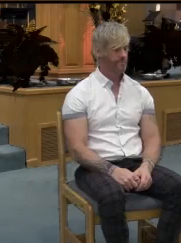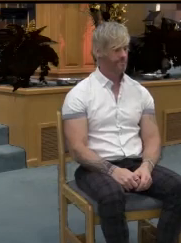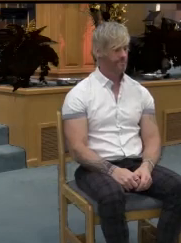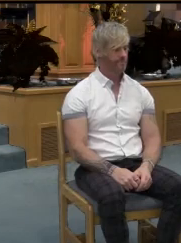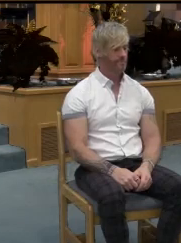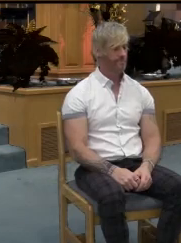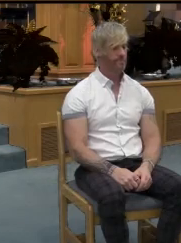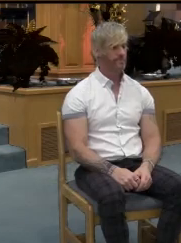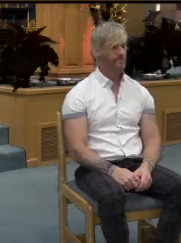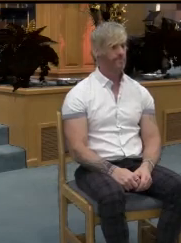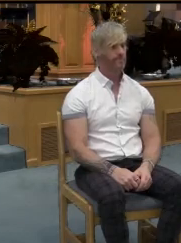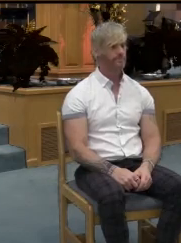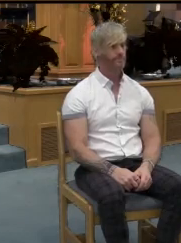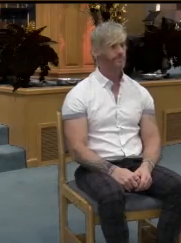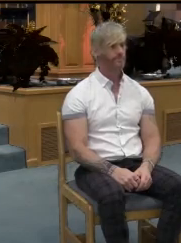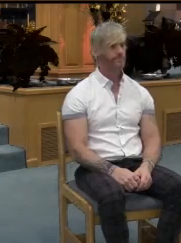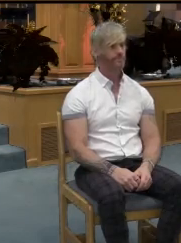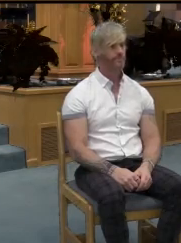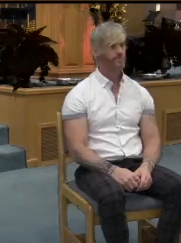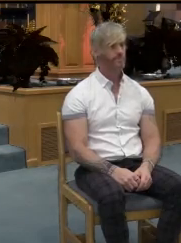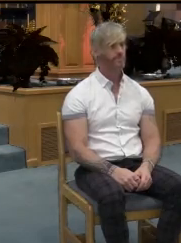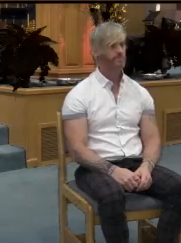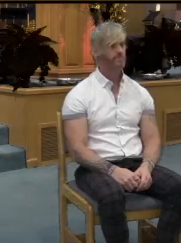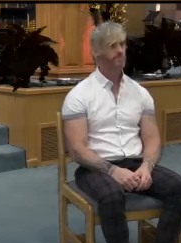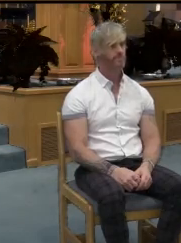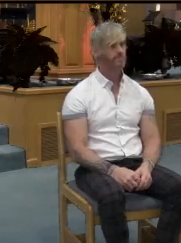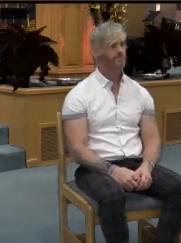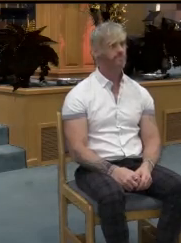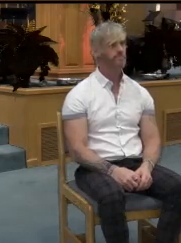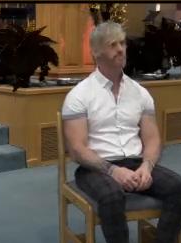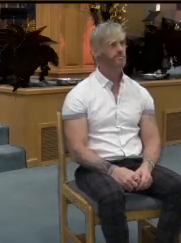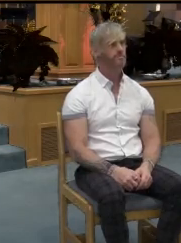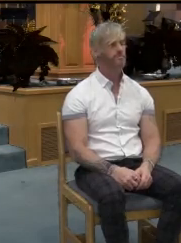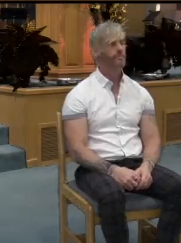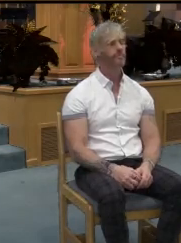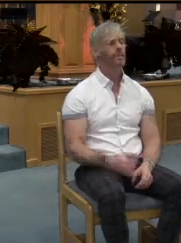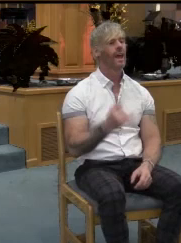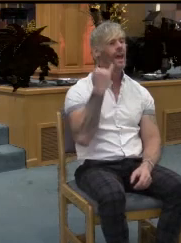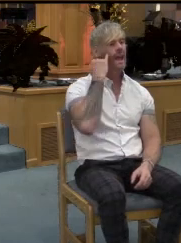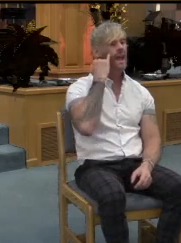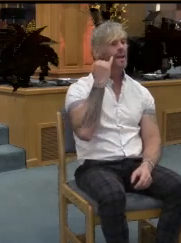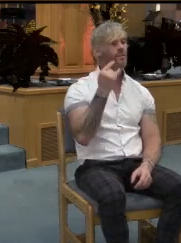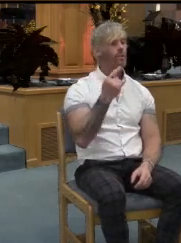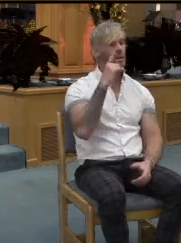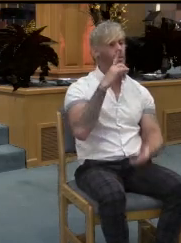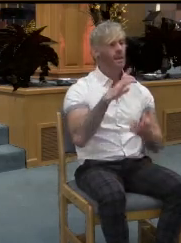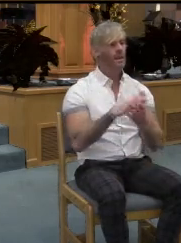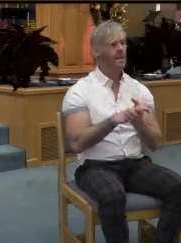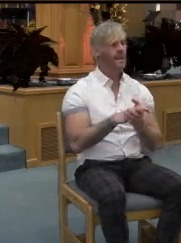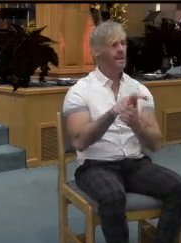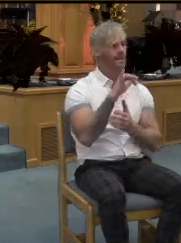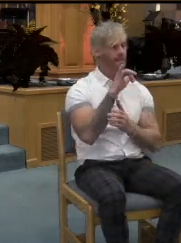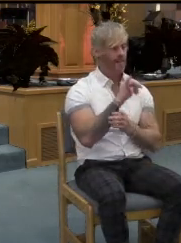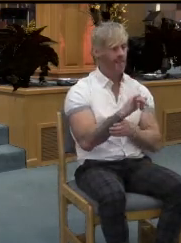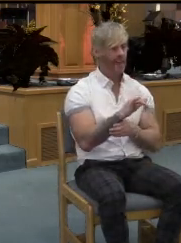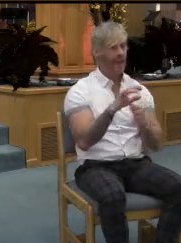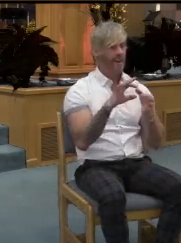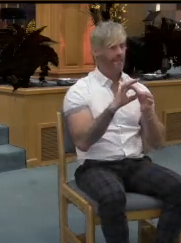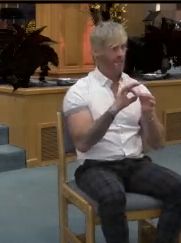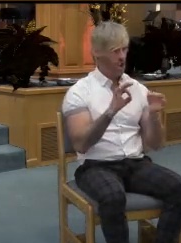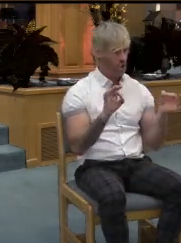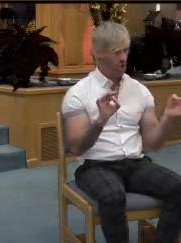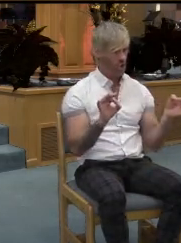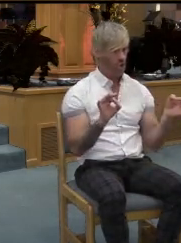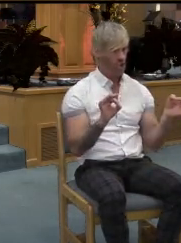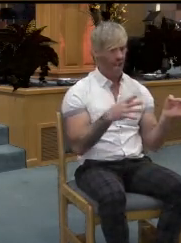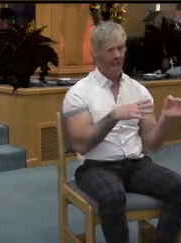Well, Christ failed me. Because I took the verse and Christ failed me. So we set people up for failure when we misinterpret that